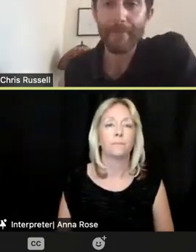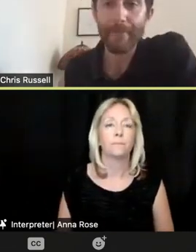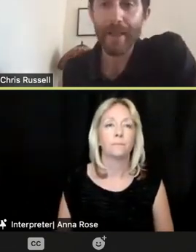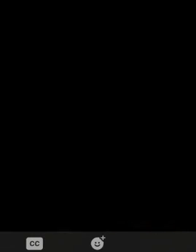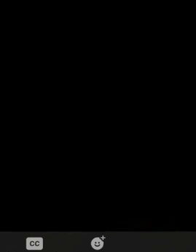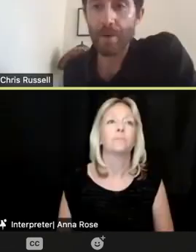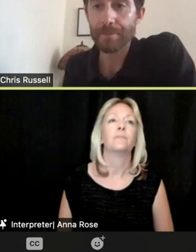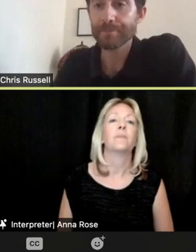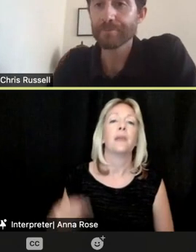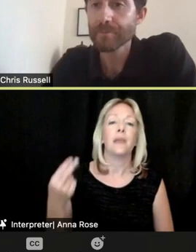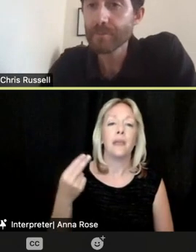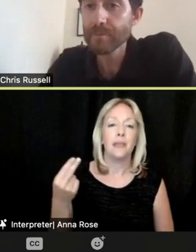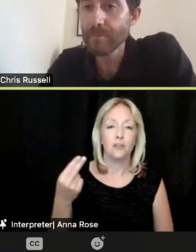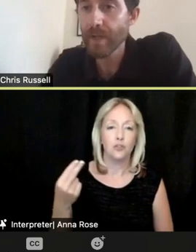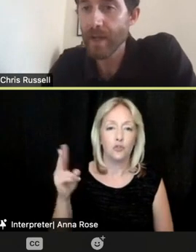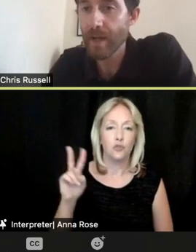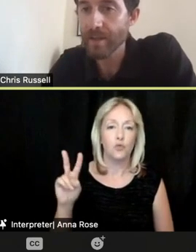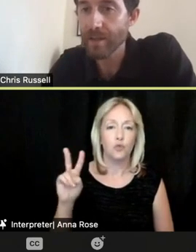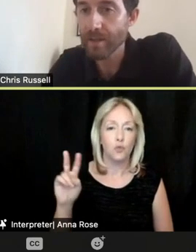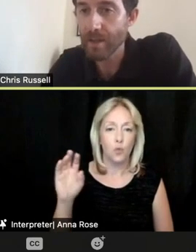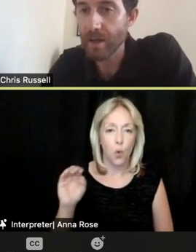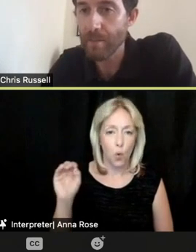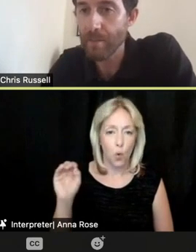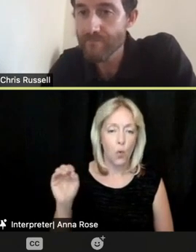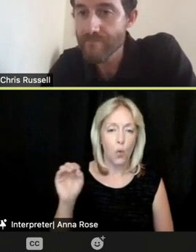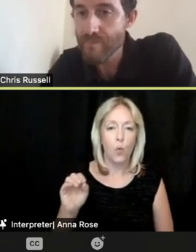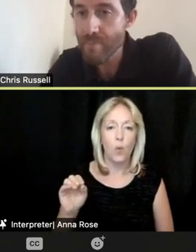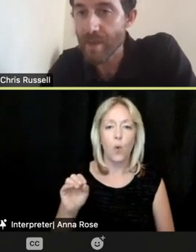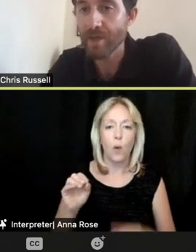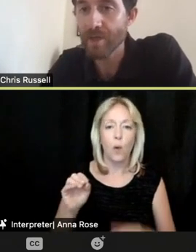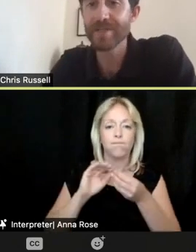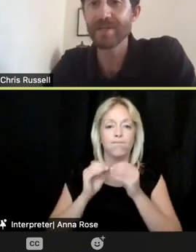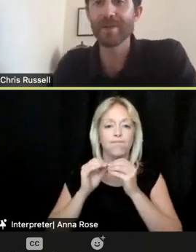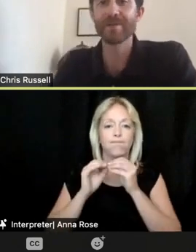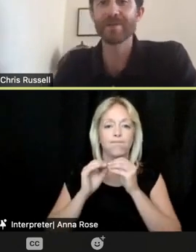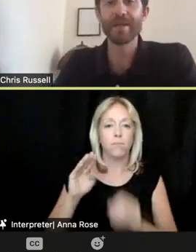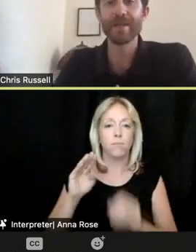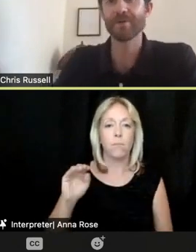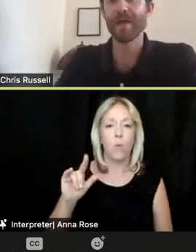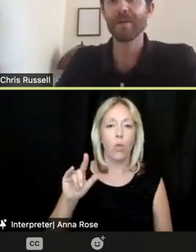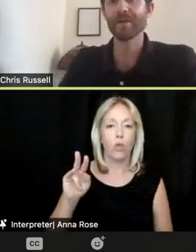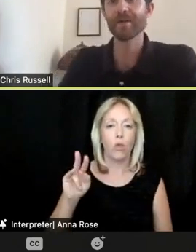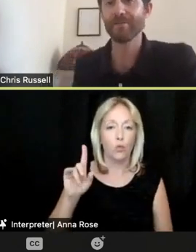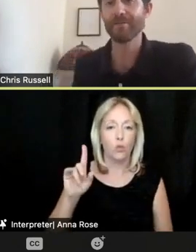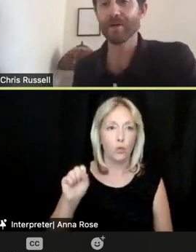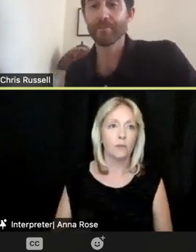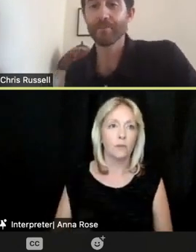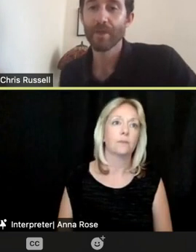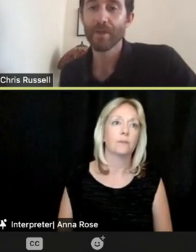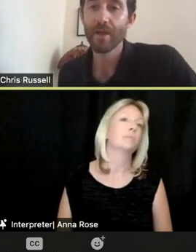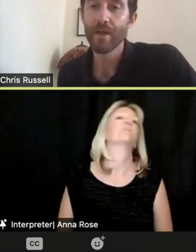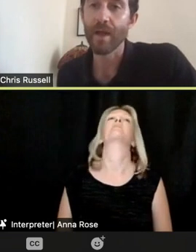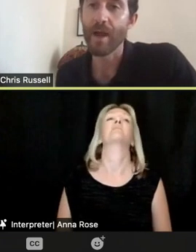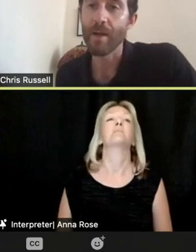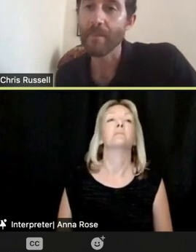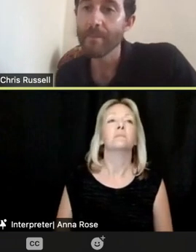Great, H2O. Okay, I think Christy wins the prize for typing it in first.